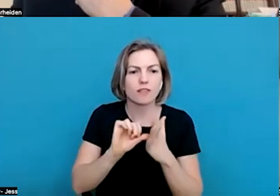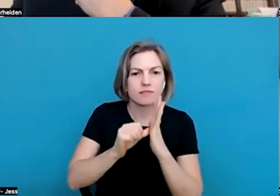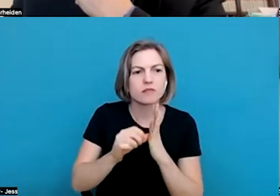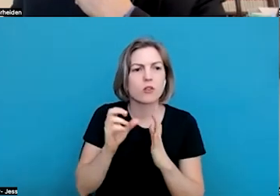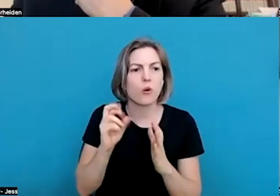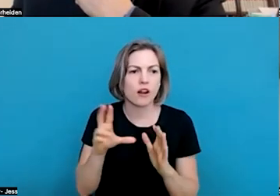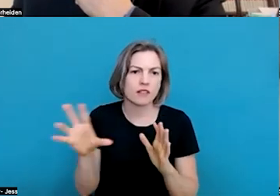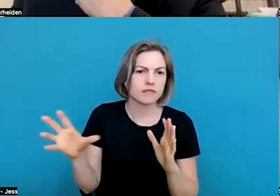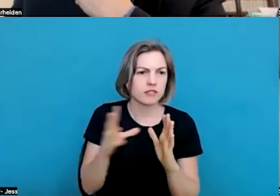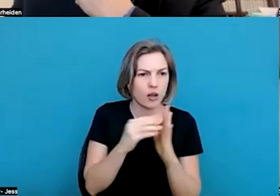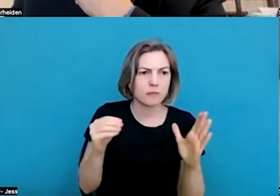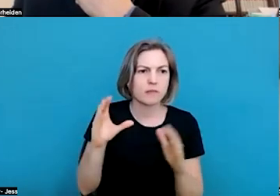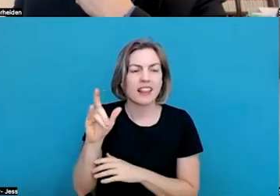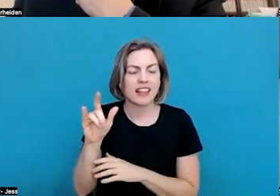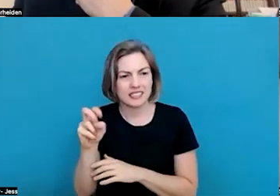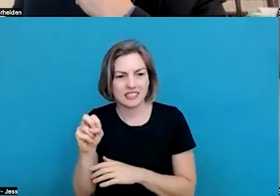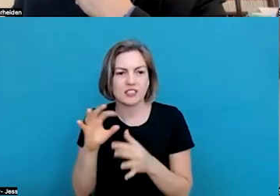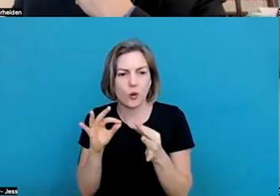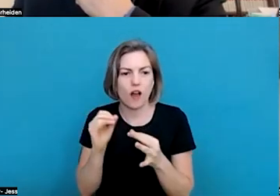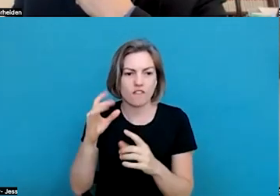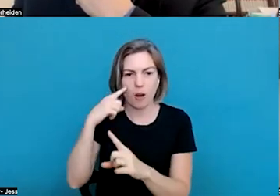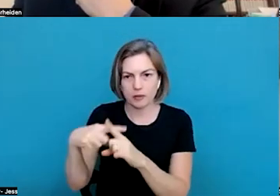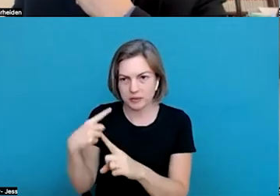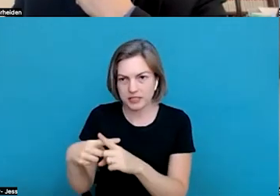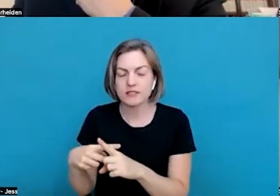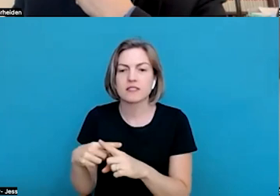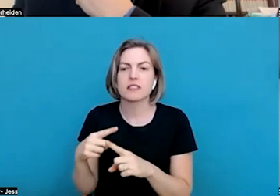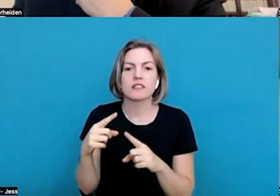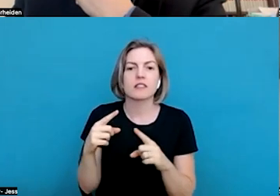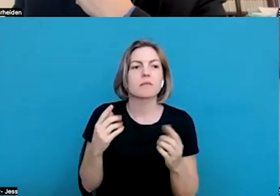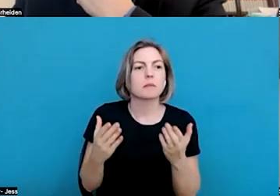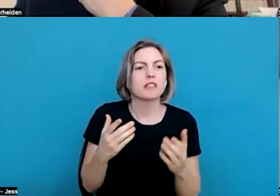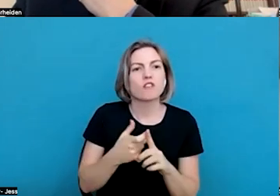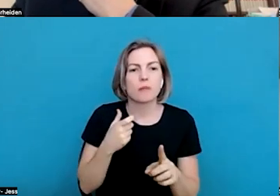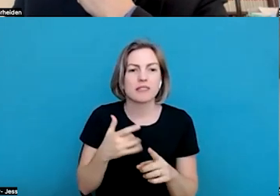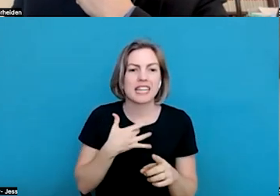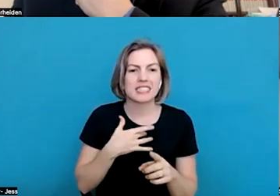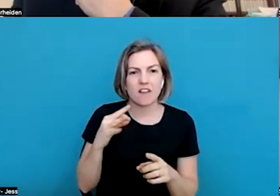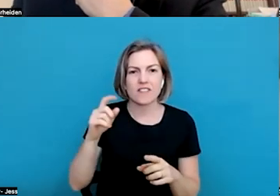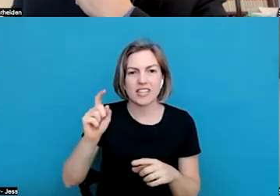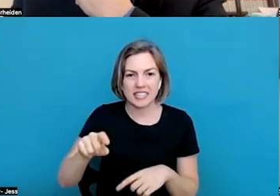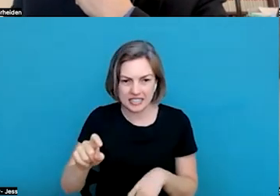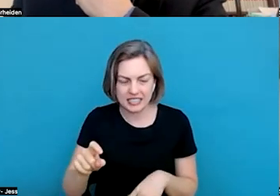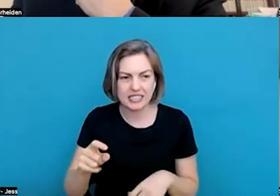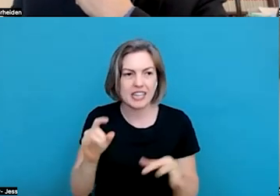echo Clayton's note of optimism, but maybe out of a sense of necessity, and